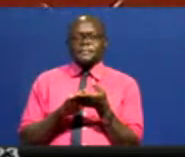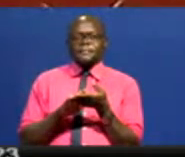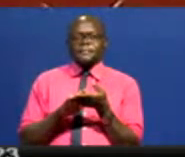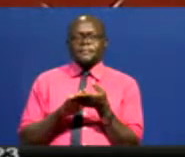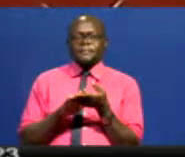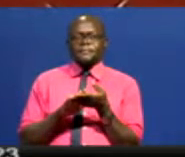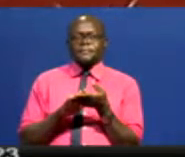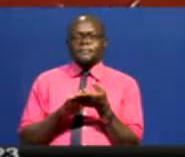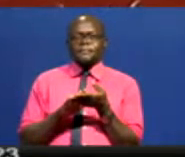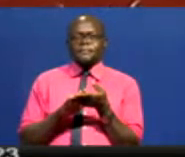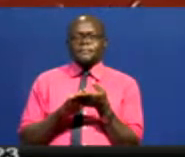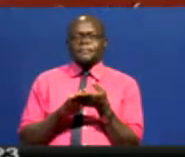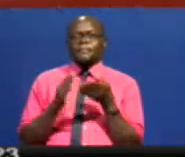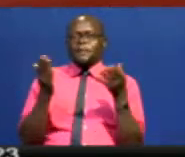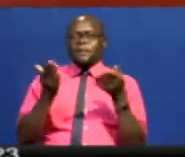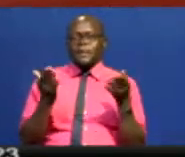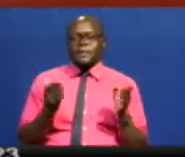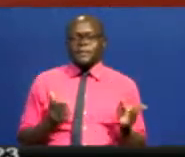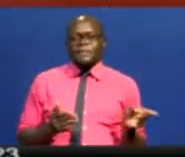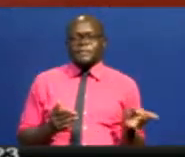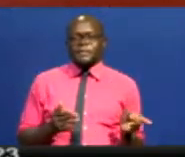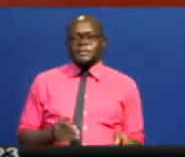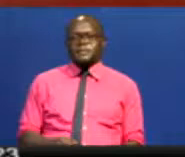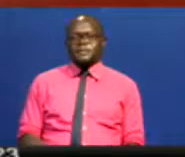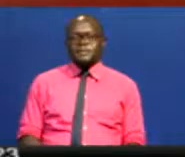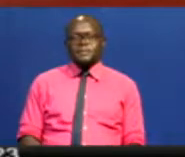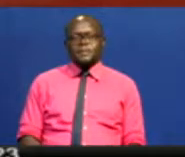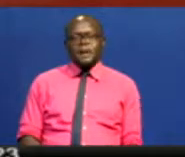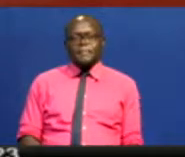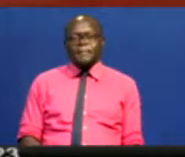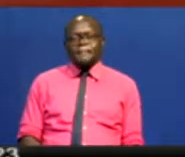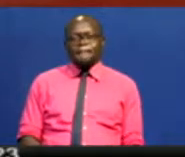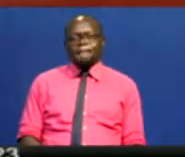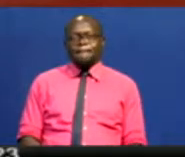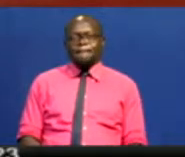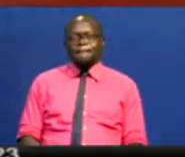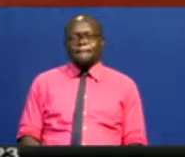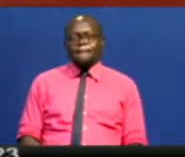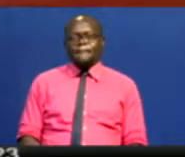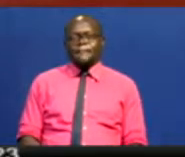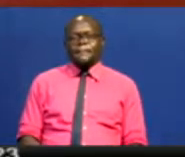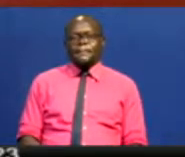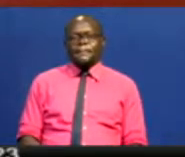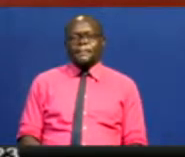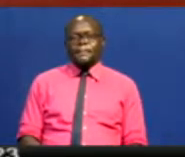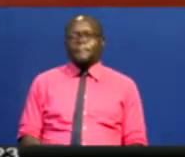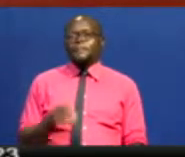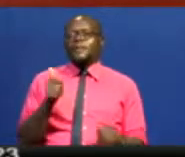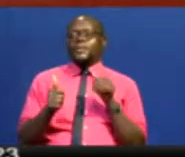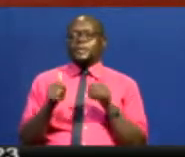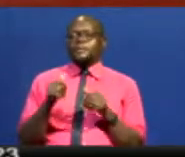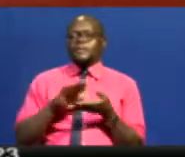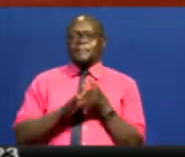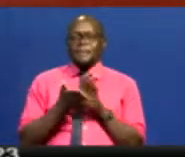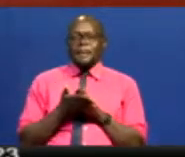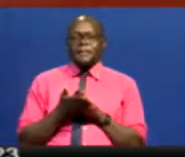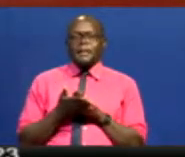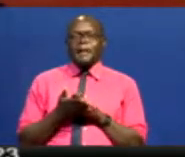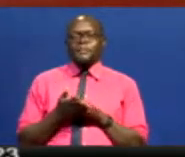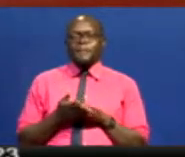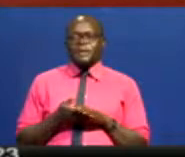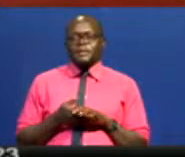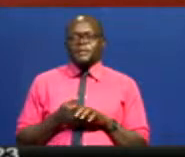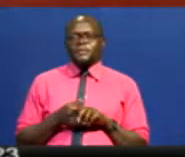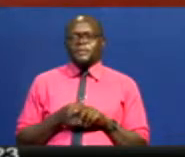Maslow, whereby it's food, shelter, and clothing, which becomes the bedrock of